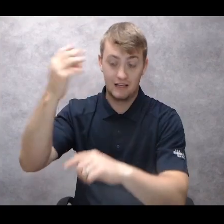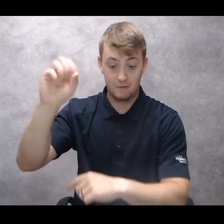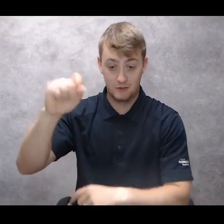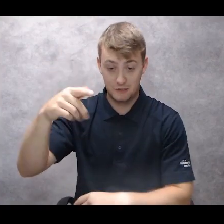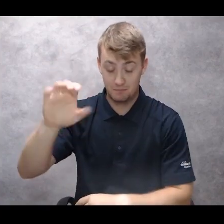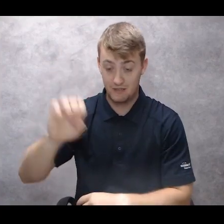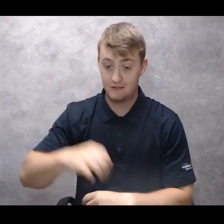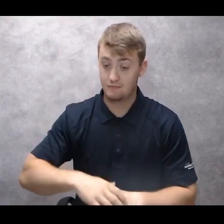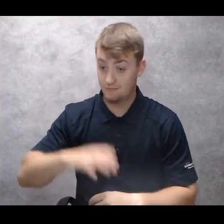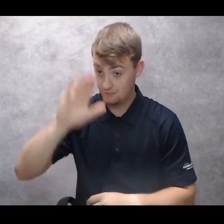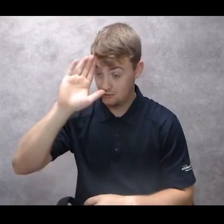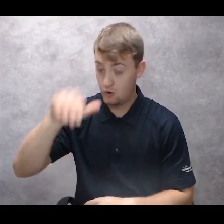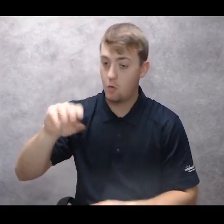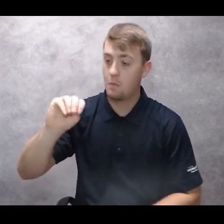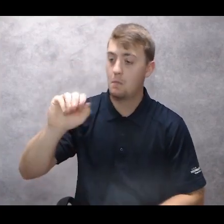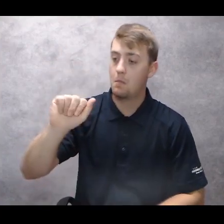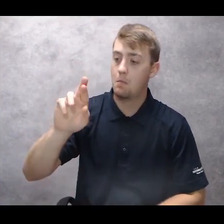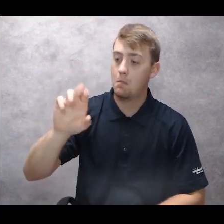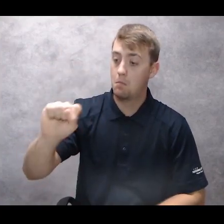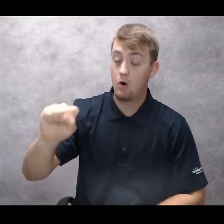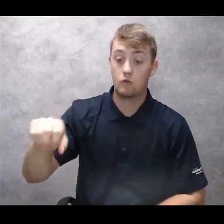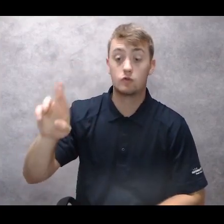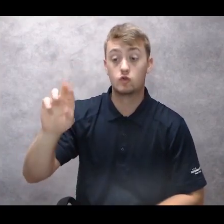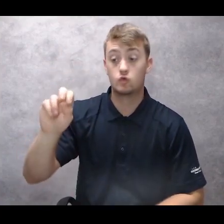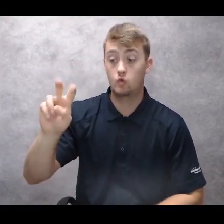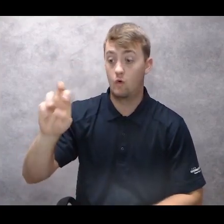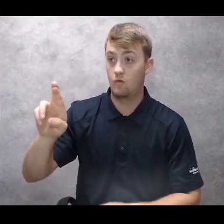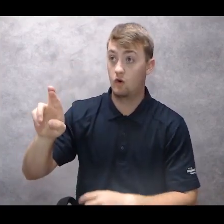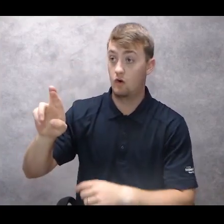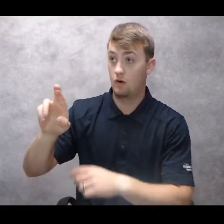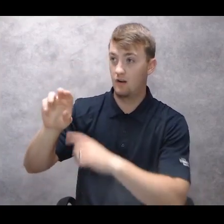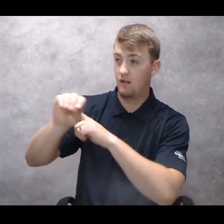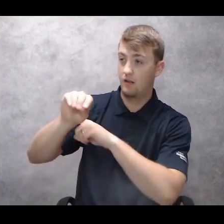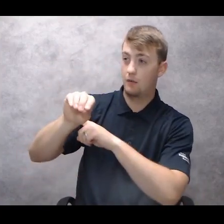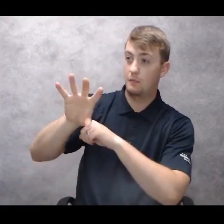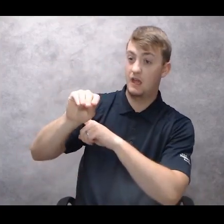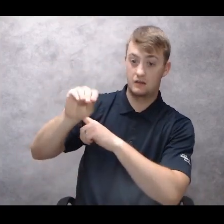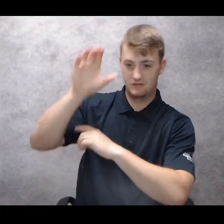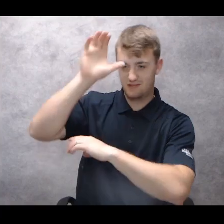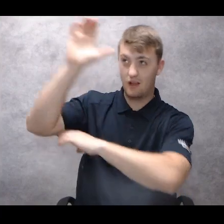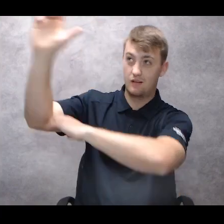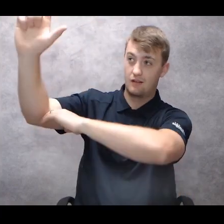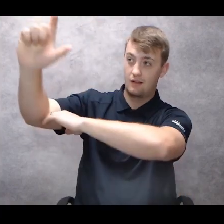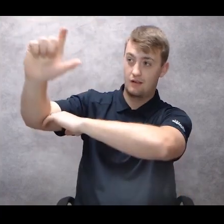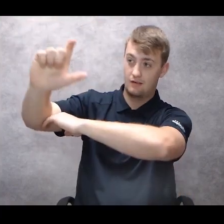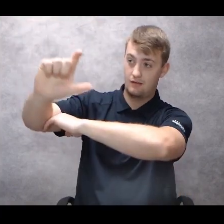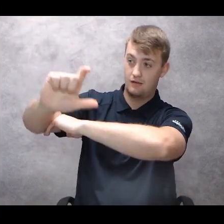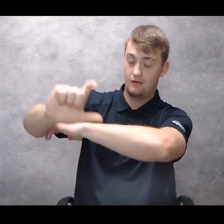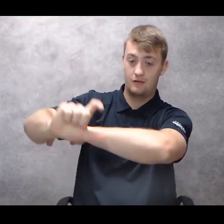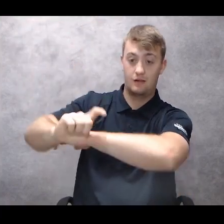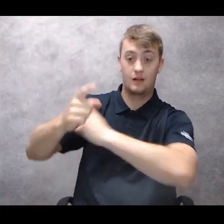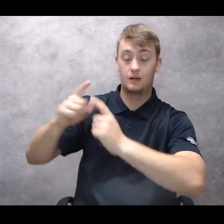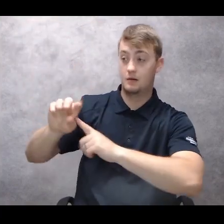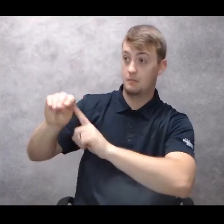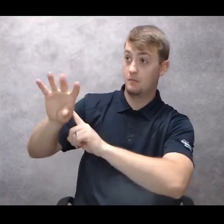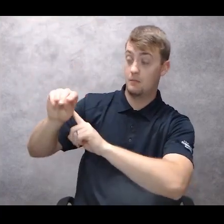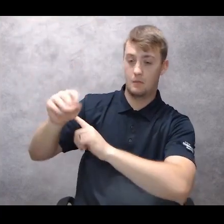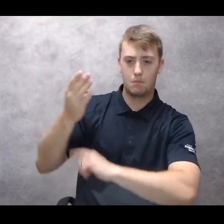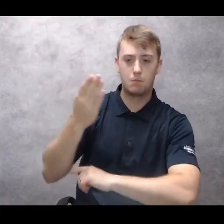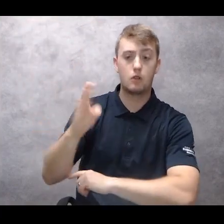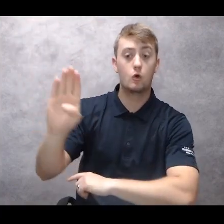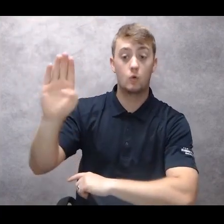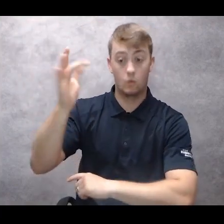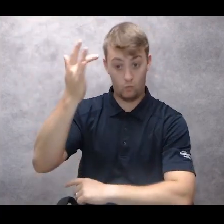about outer space. Did you know that the Mars rover took a picture of the sunset on Mars and it was